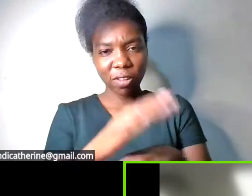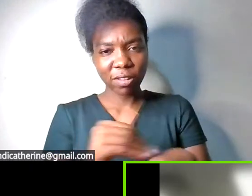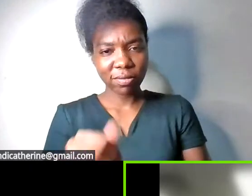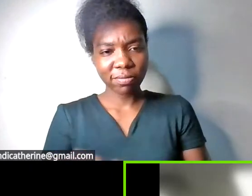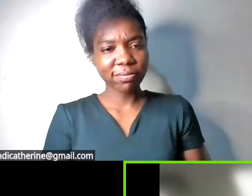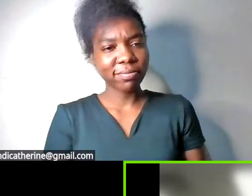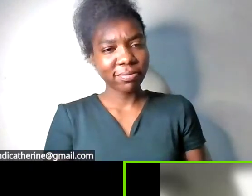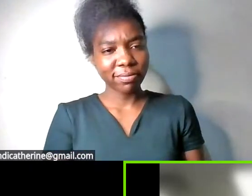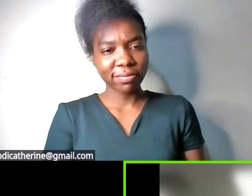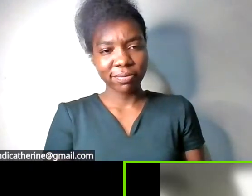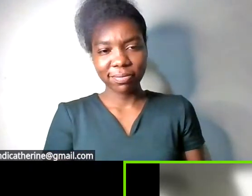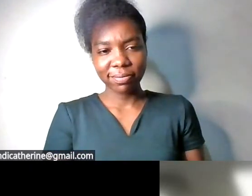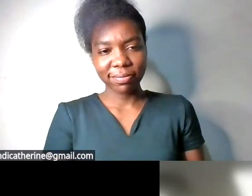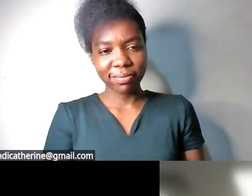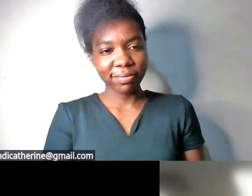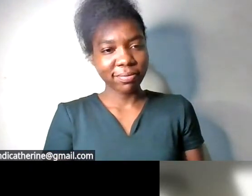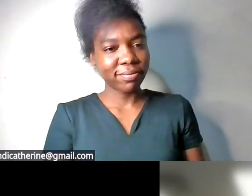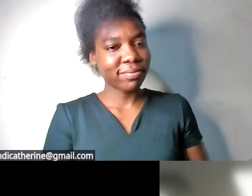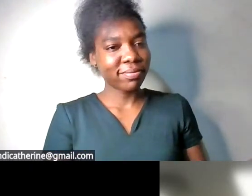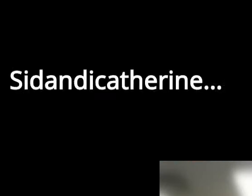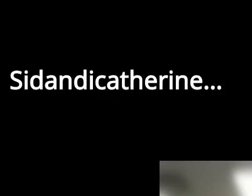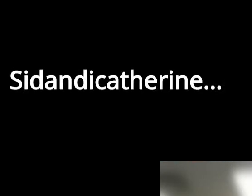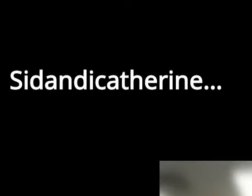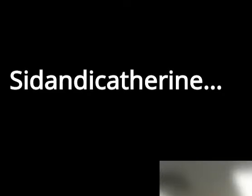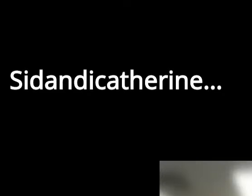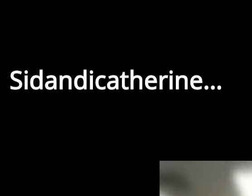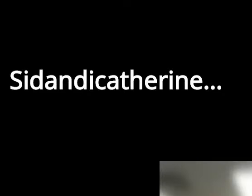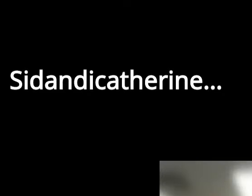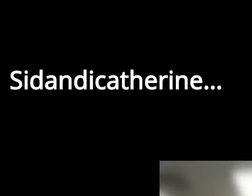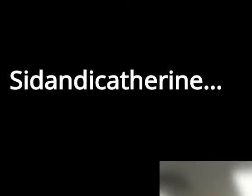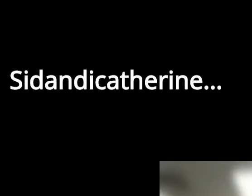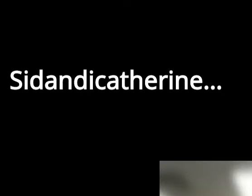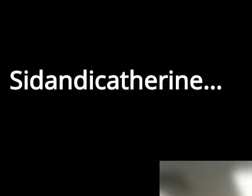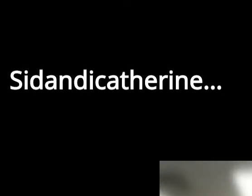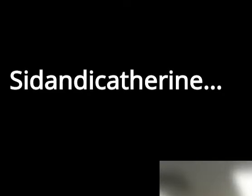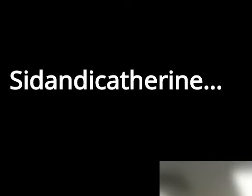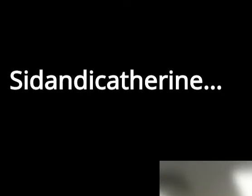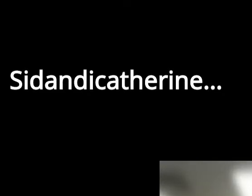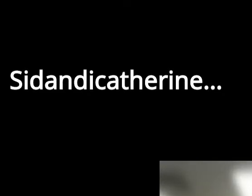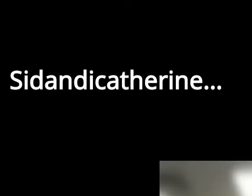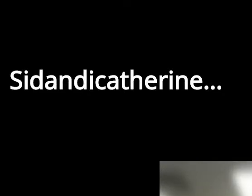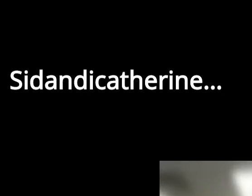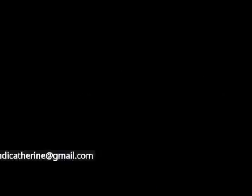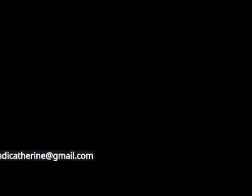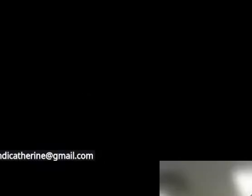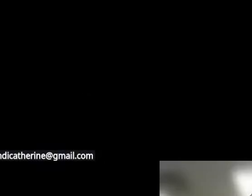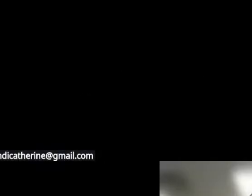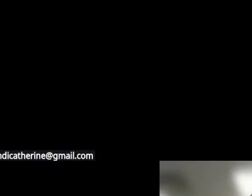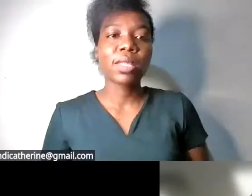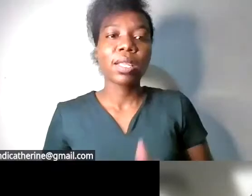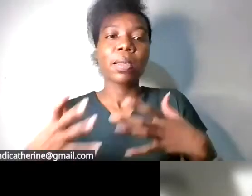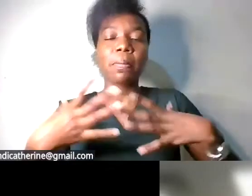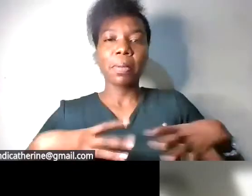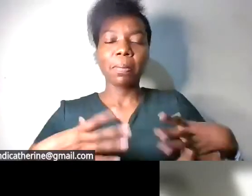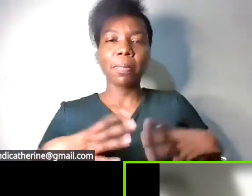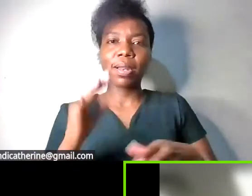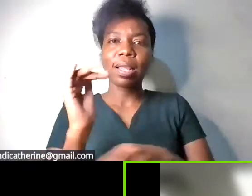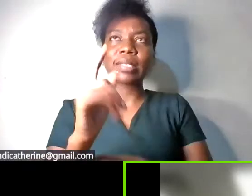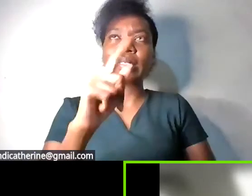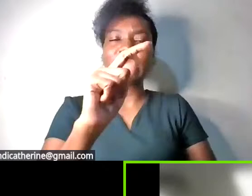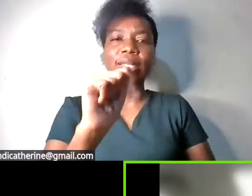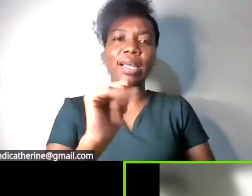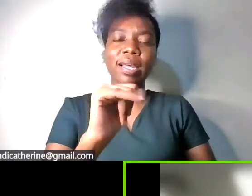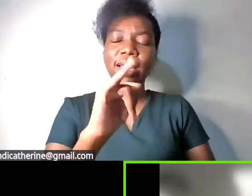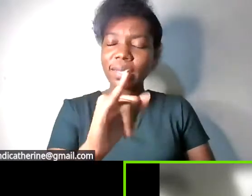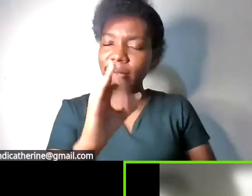university. Yeah. If I may disrupt your thought process, people are asking, what is Tayi? Oh, so